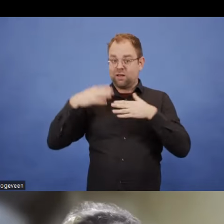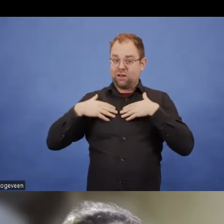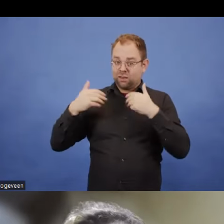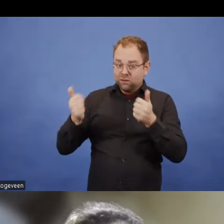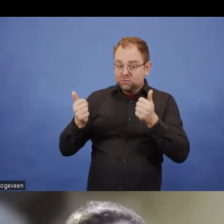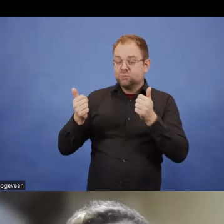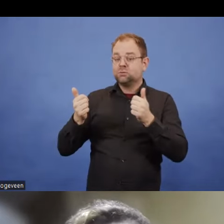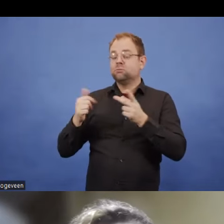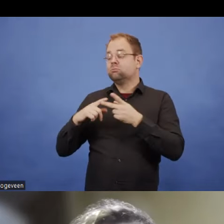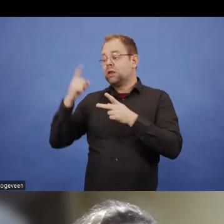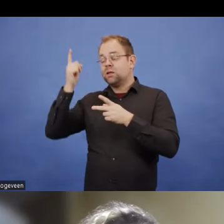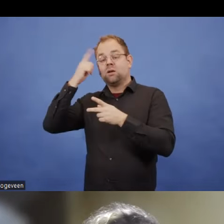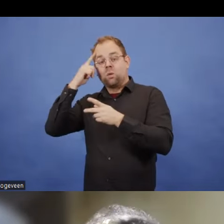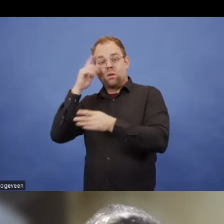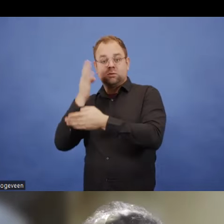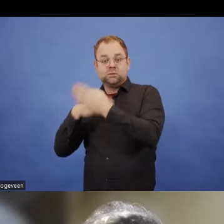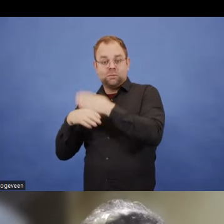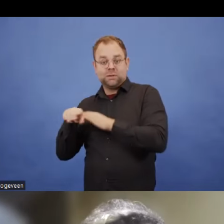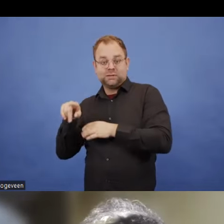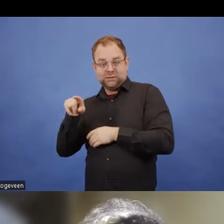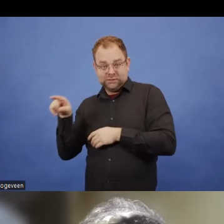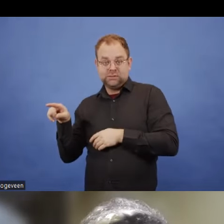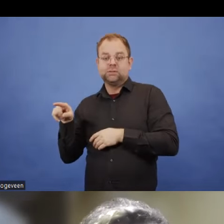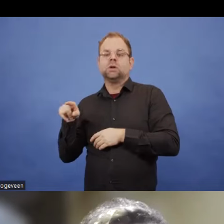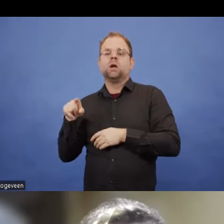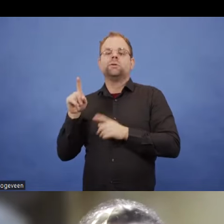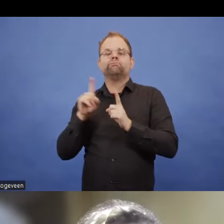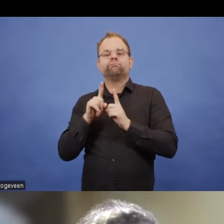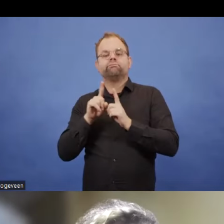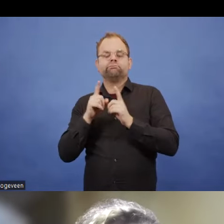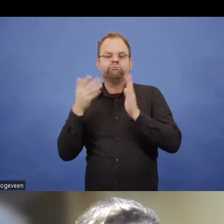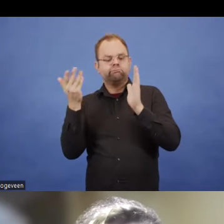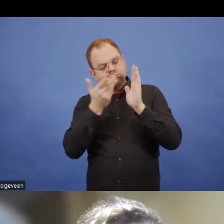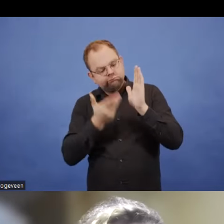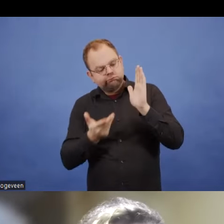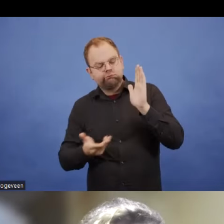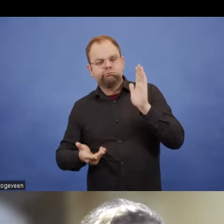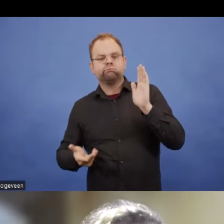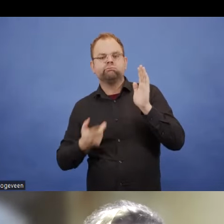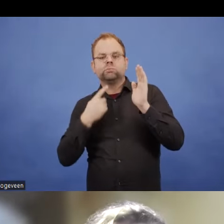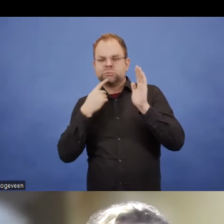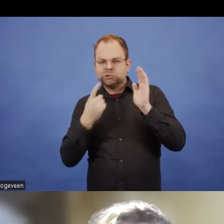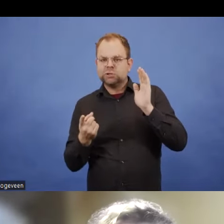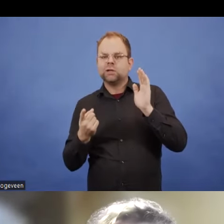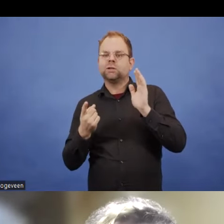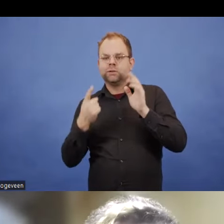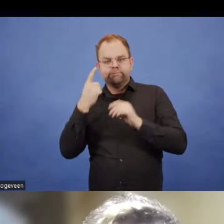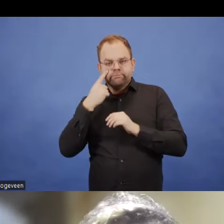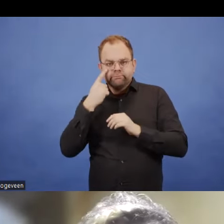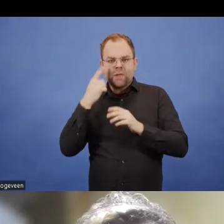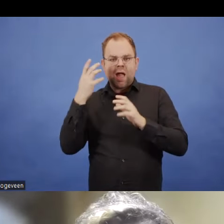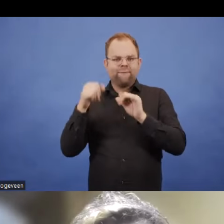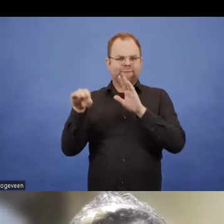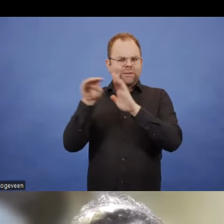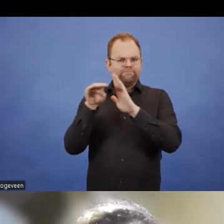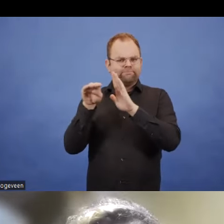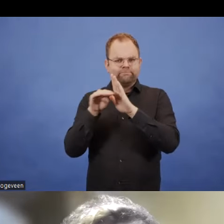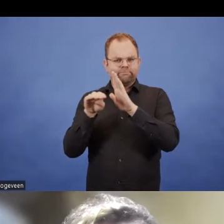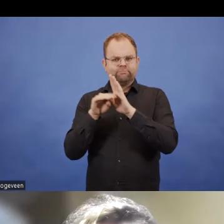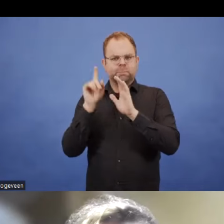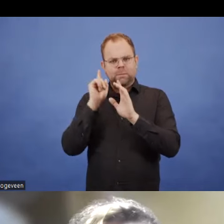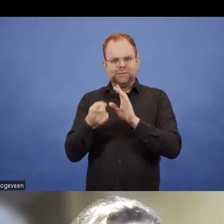we need to have trained personnel who are able to understand different mental health